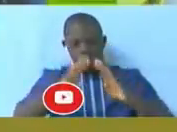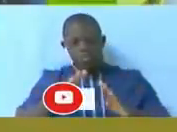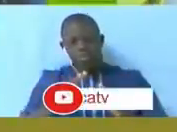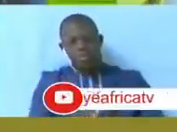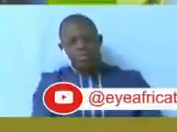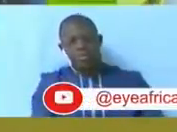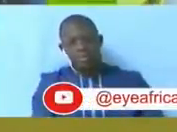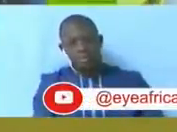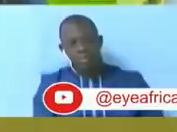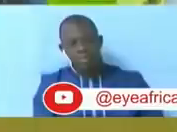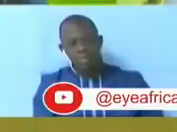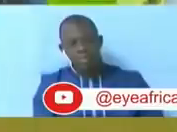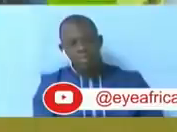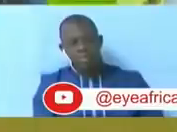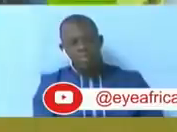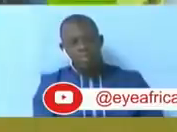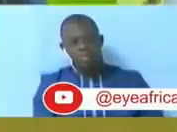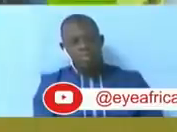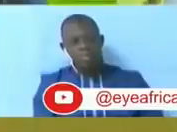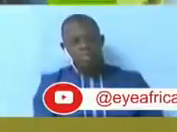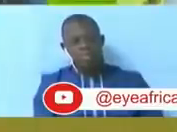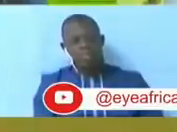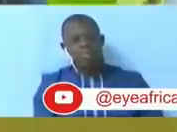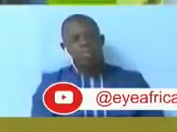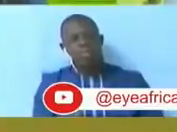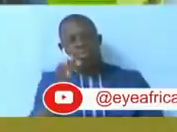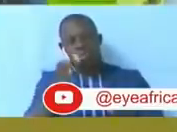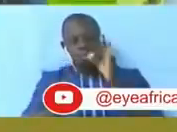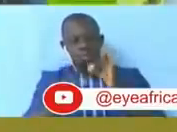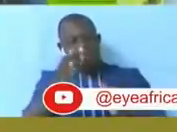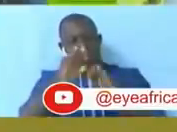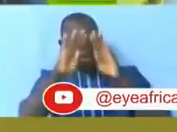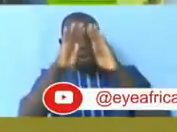court does not have jurisdiction to hear matters.